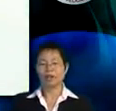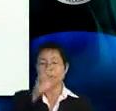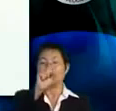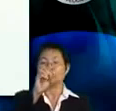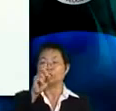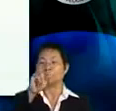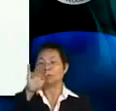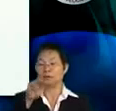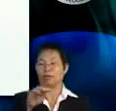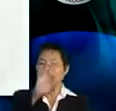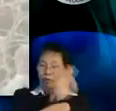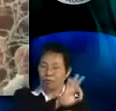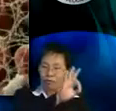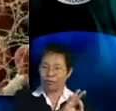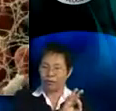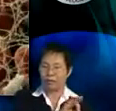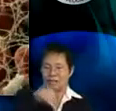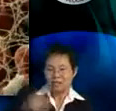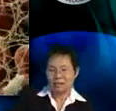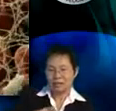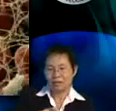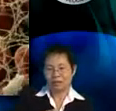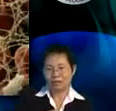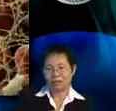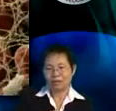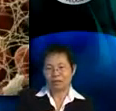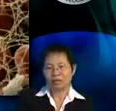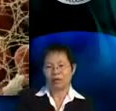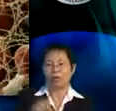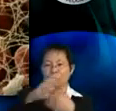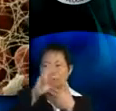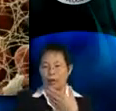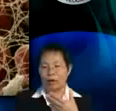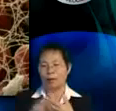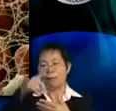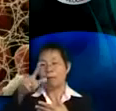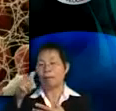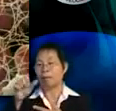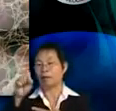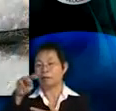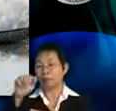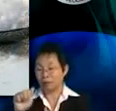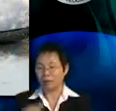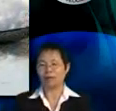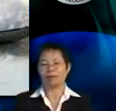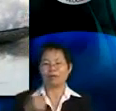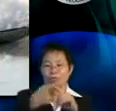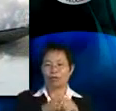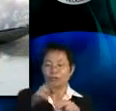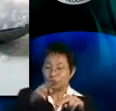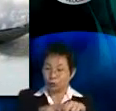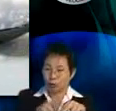Sodium. Function: necessary constituent of blood plasma. Source: